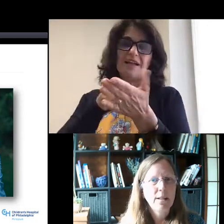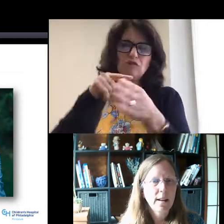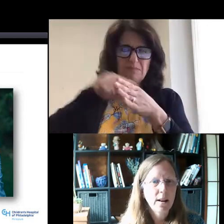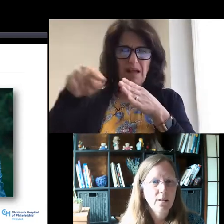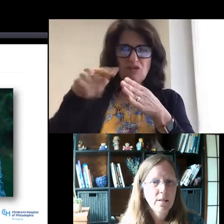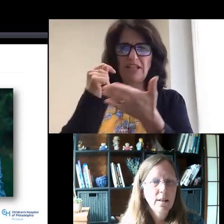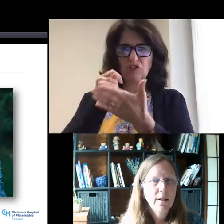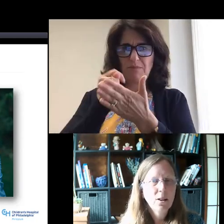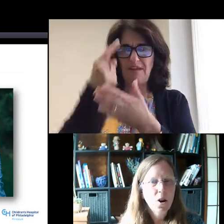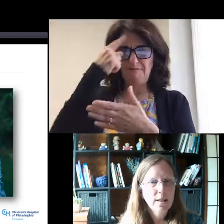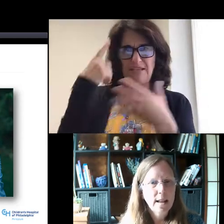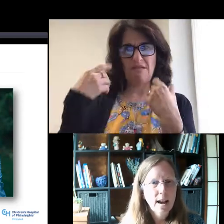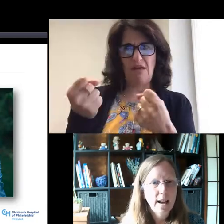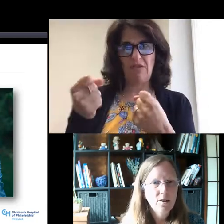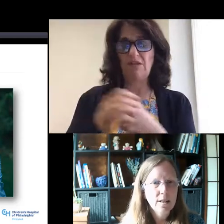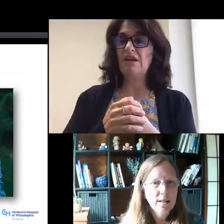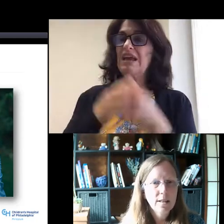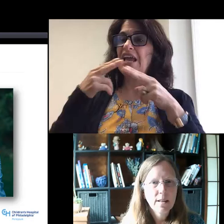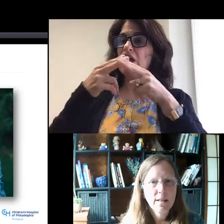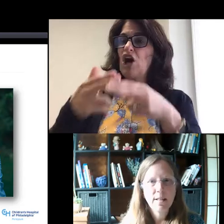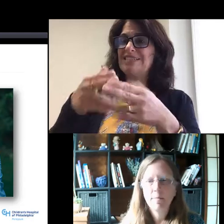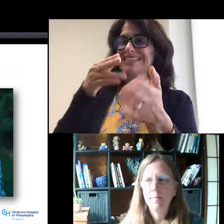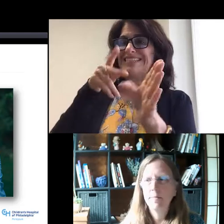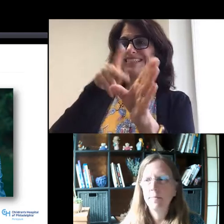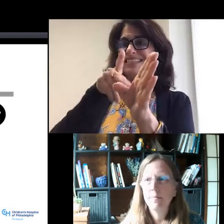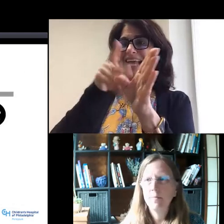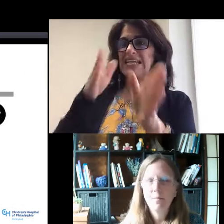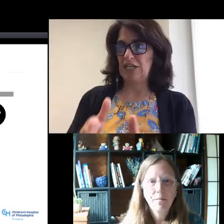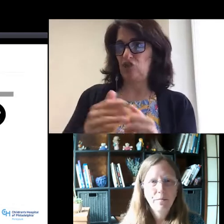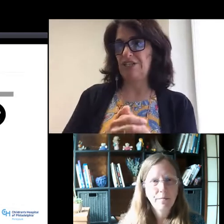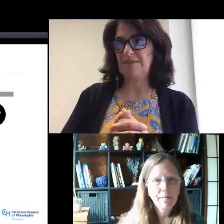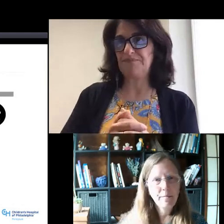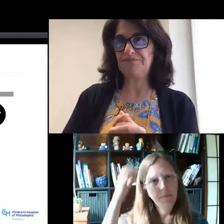of mental health, called a psychiatrist.